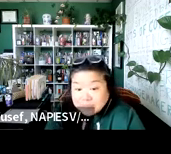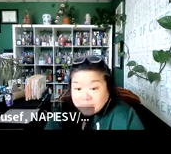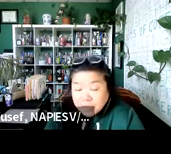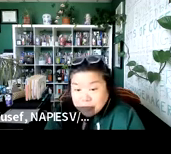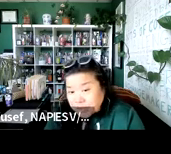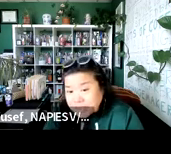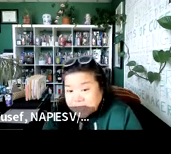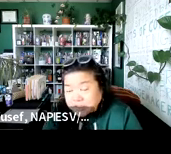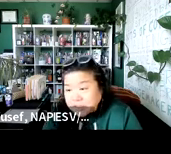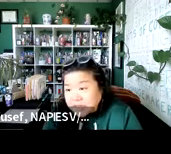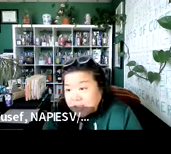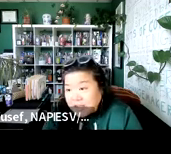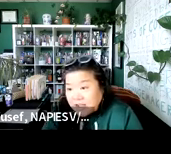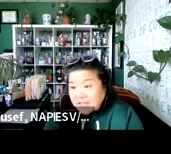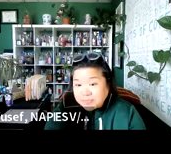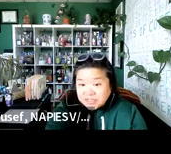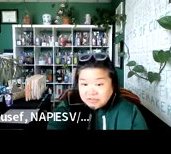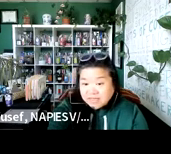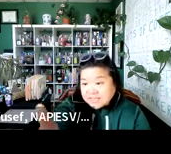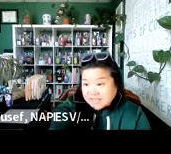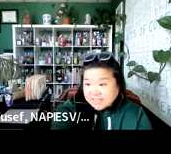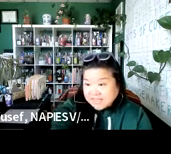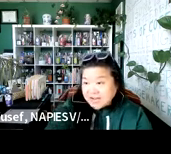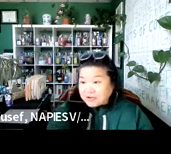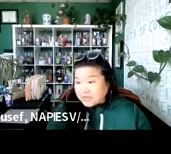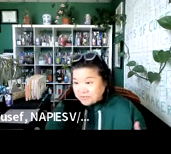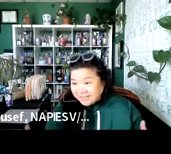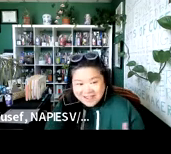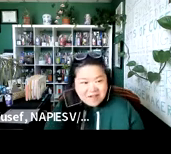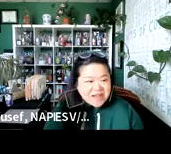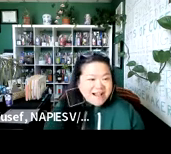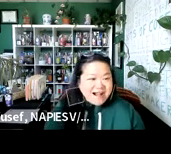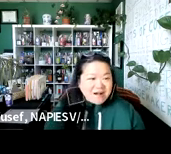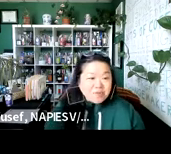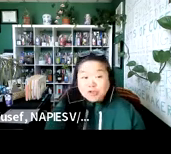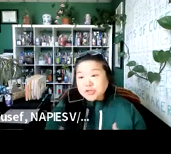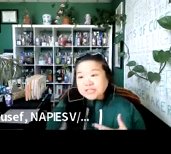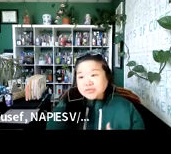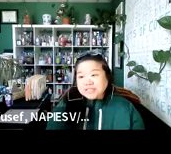Our resource center specific is listed here. I don't want to read them.